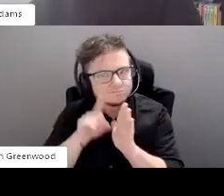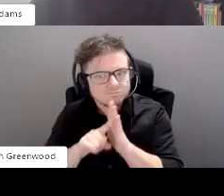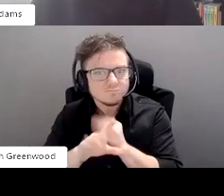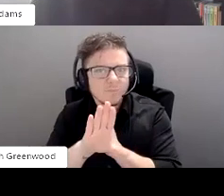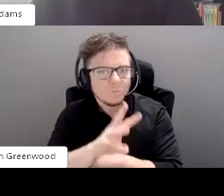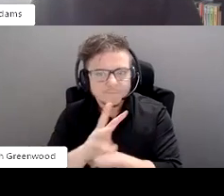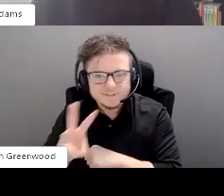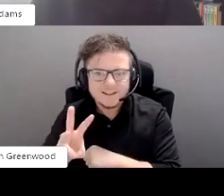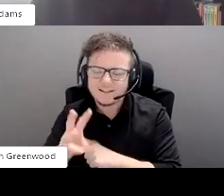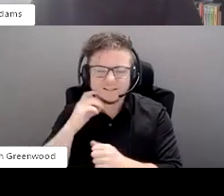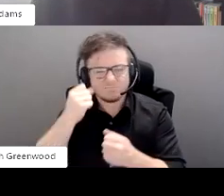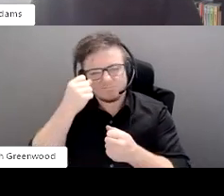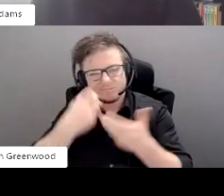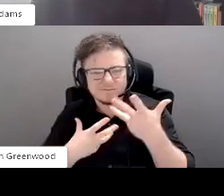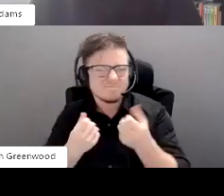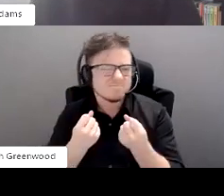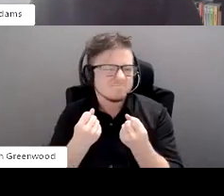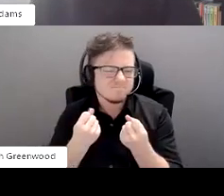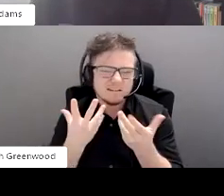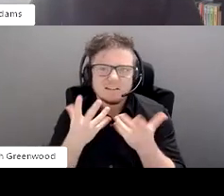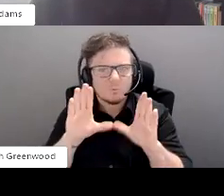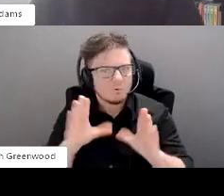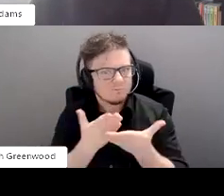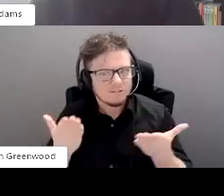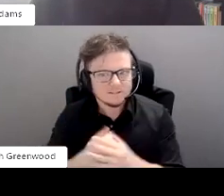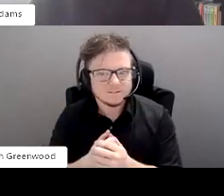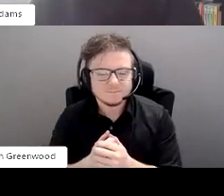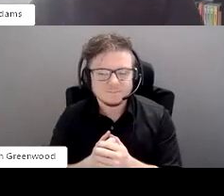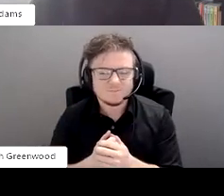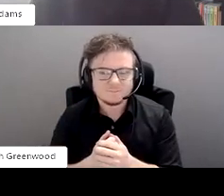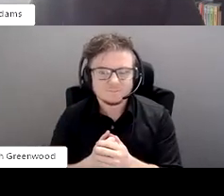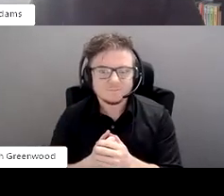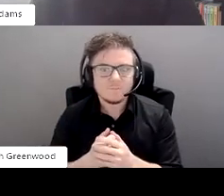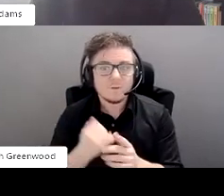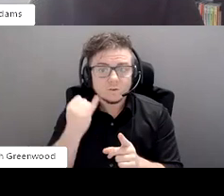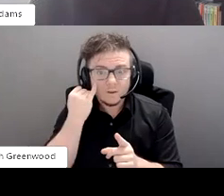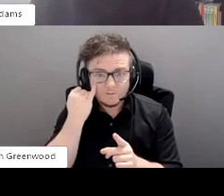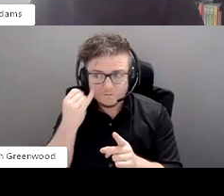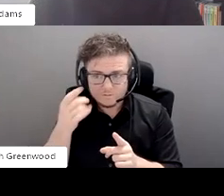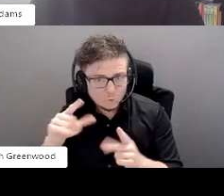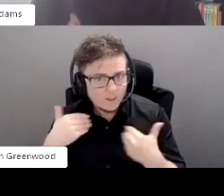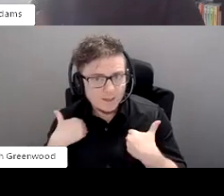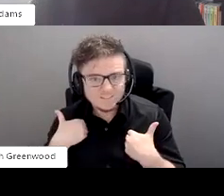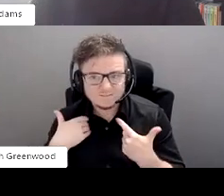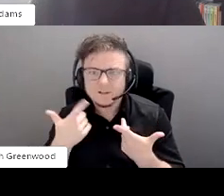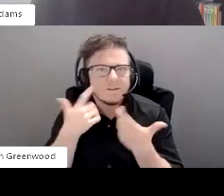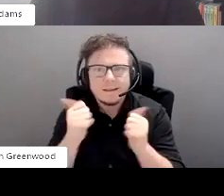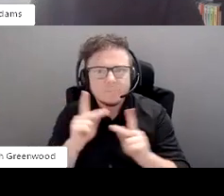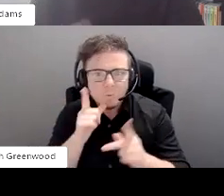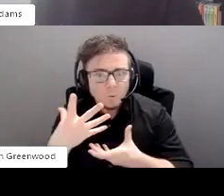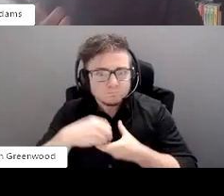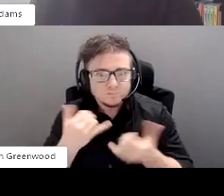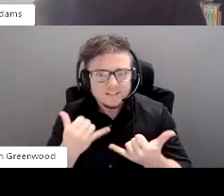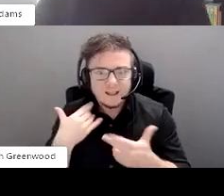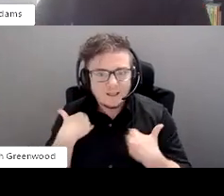There's a whole bunch of fantastic pieces on there. And for anyone who's listening and they have resources and you're like, oh, it would be great if it's on that